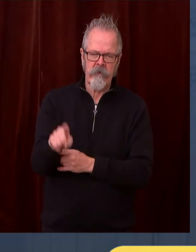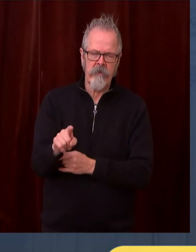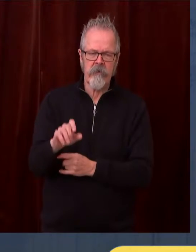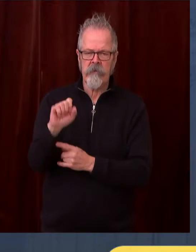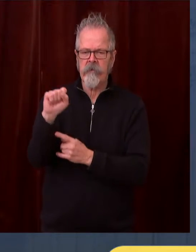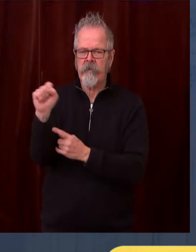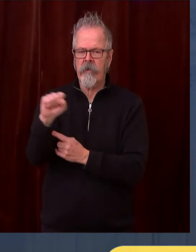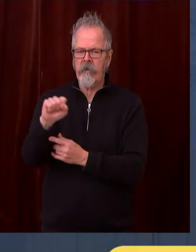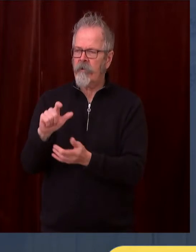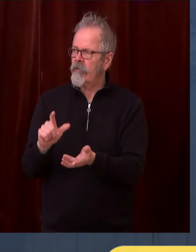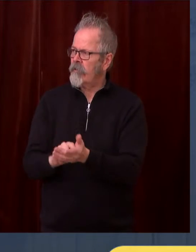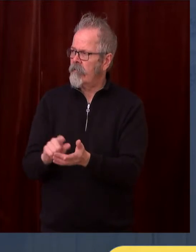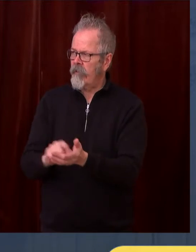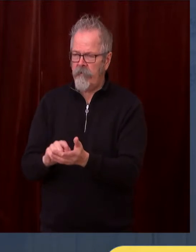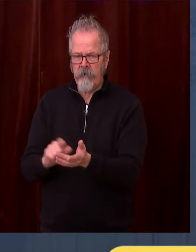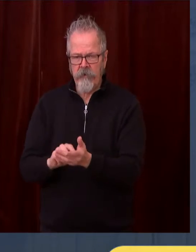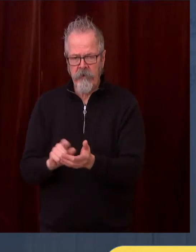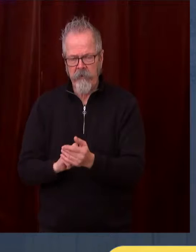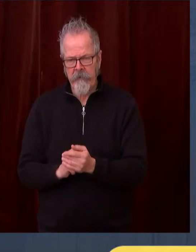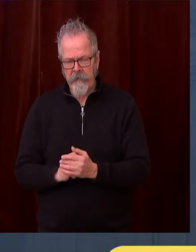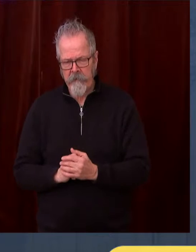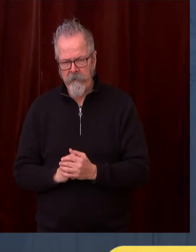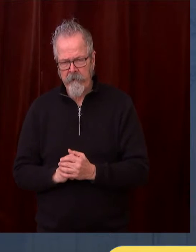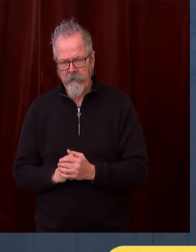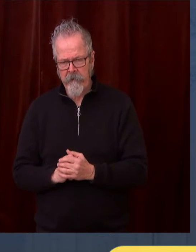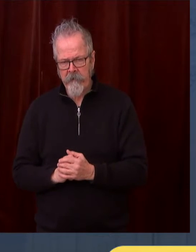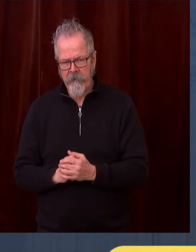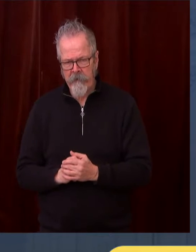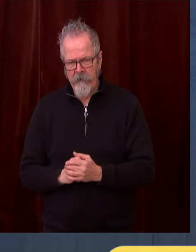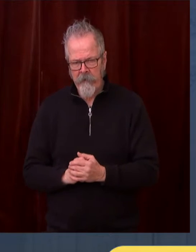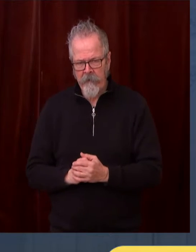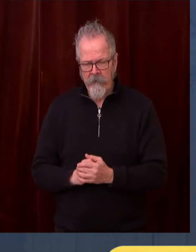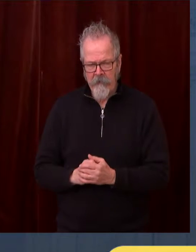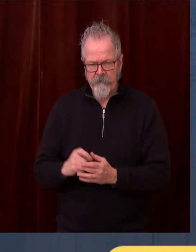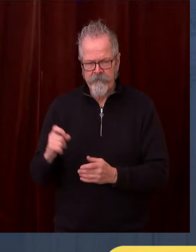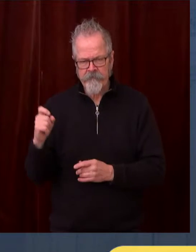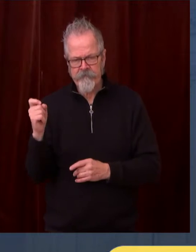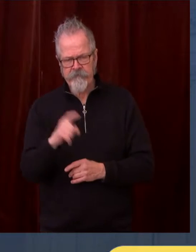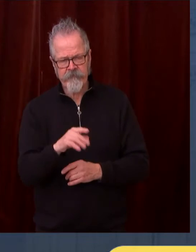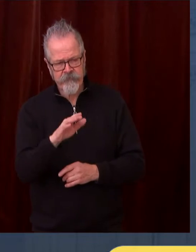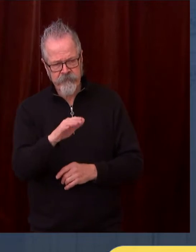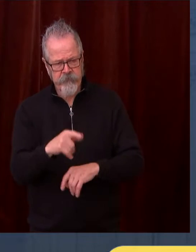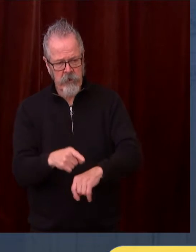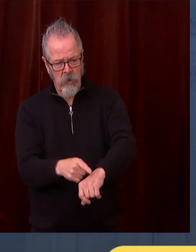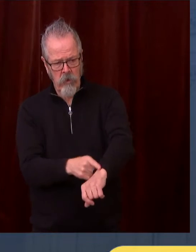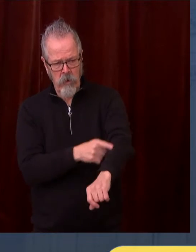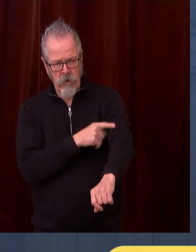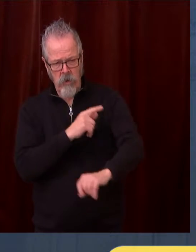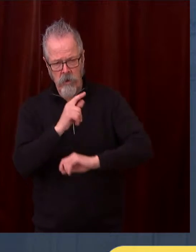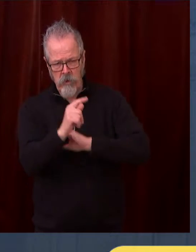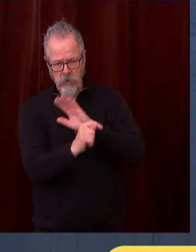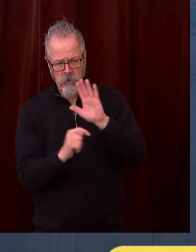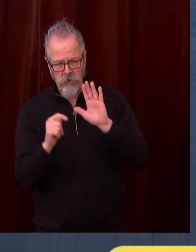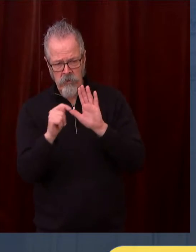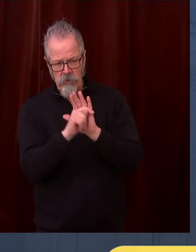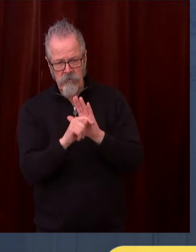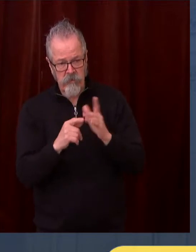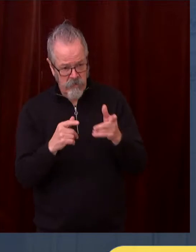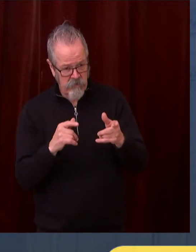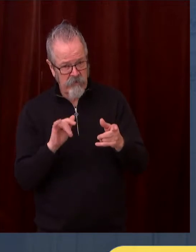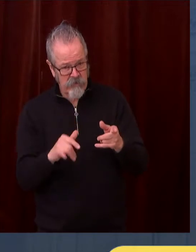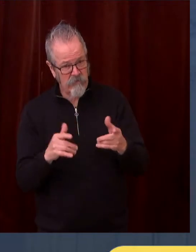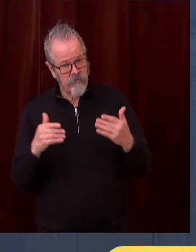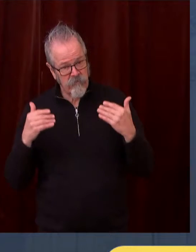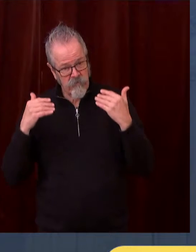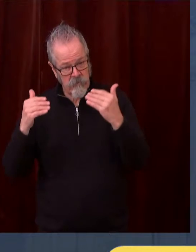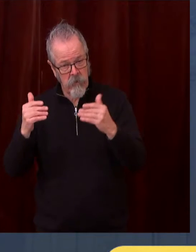I'm just wondering what the state's long-term goals are for vaccine uptake. What percentage of Washingtonians do you aim